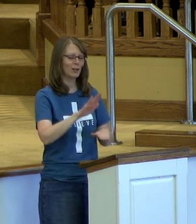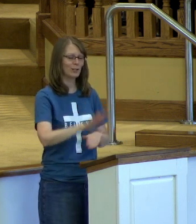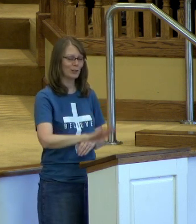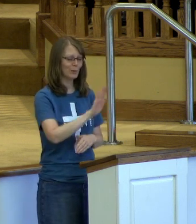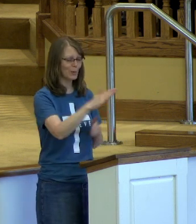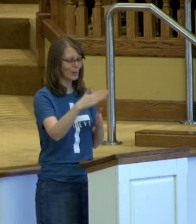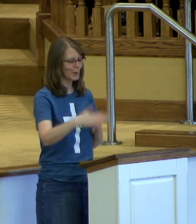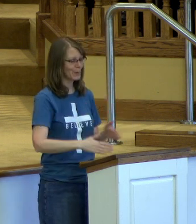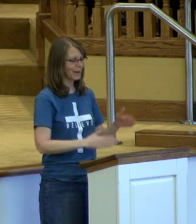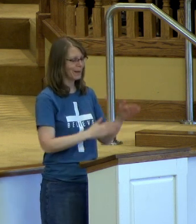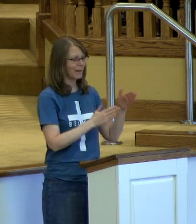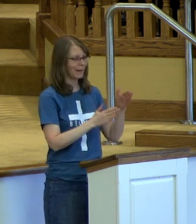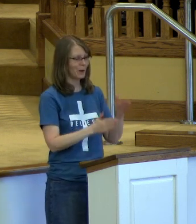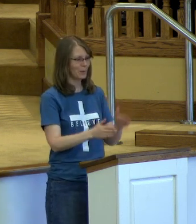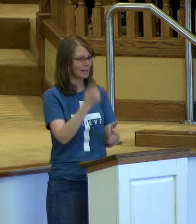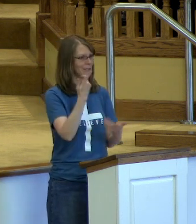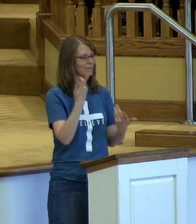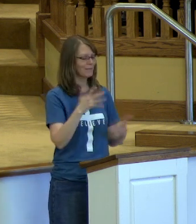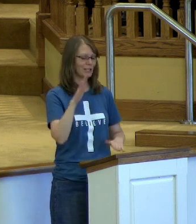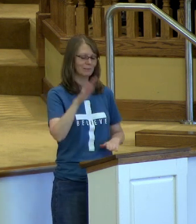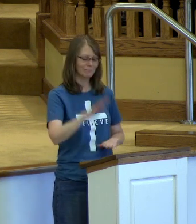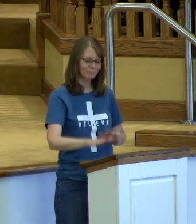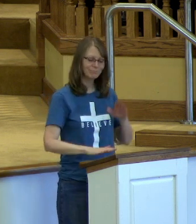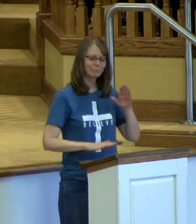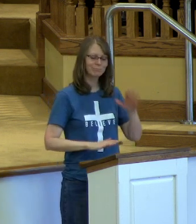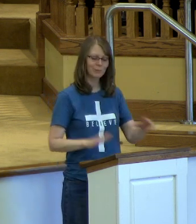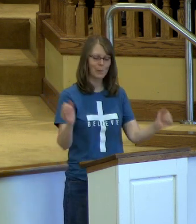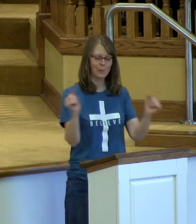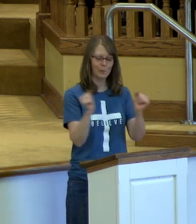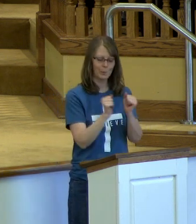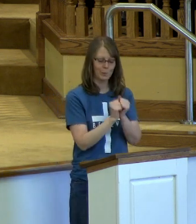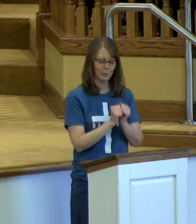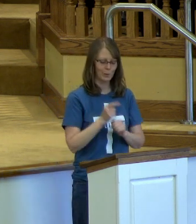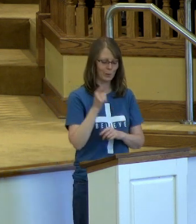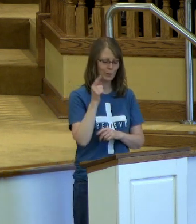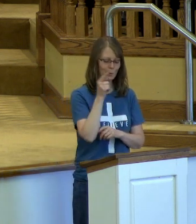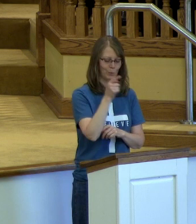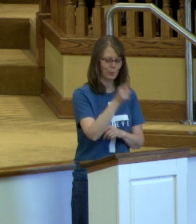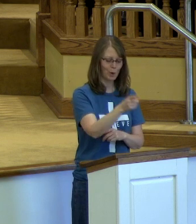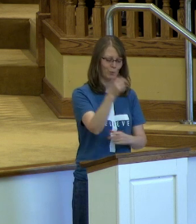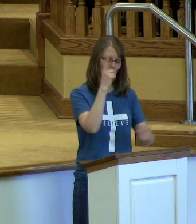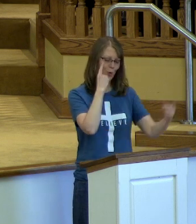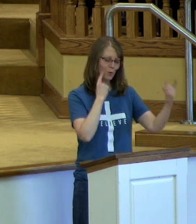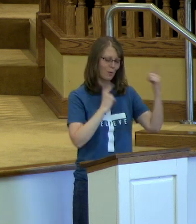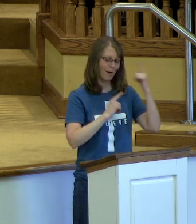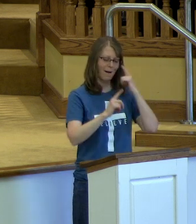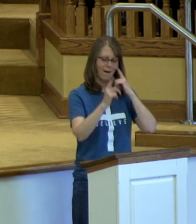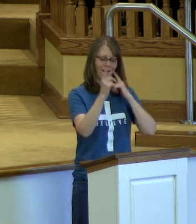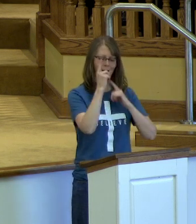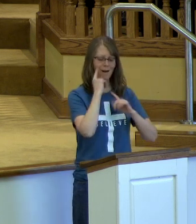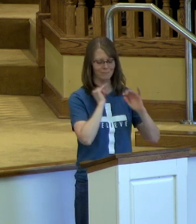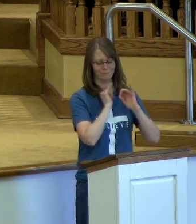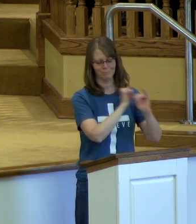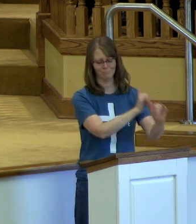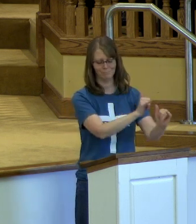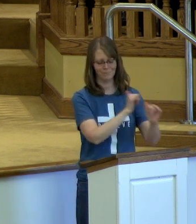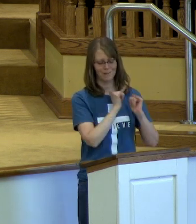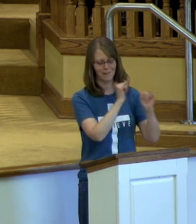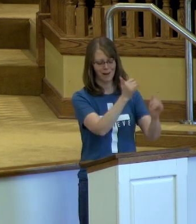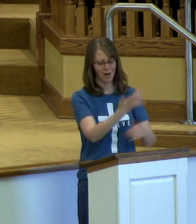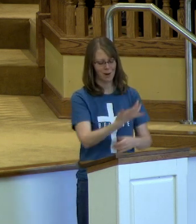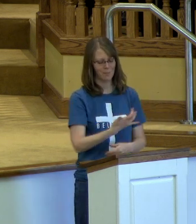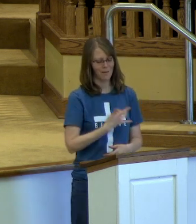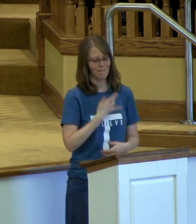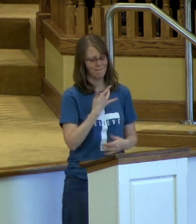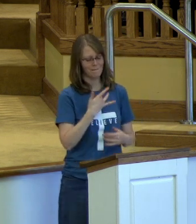stepped right where you've stepped, cried the tears you've cried, felt the pain